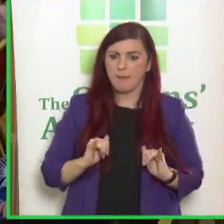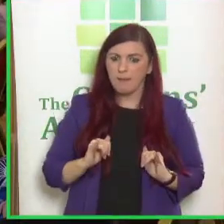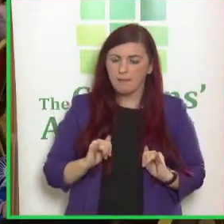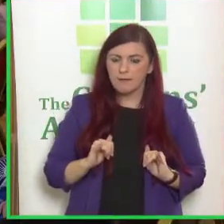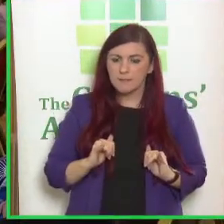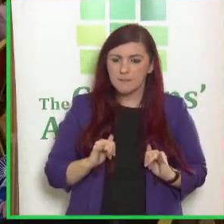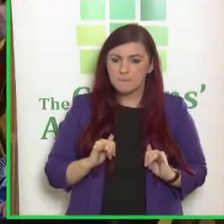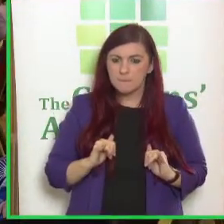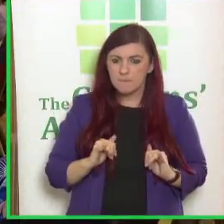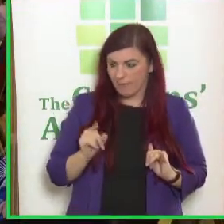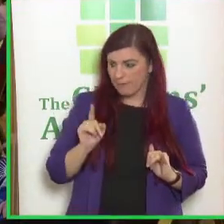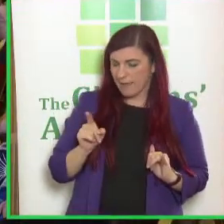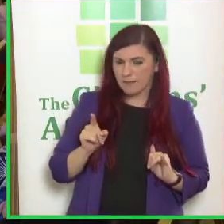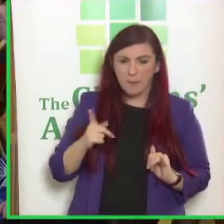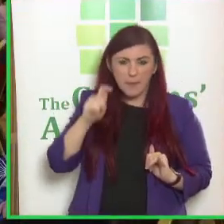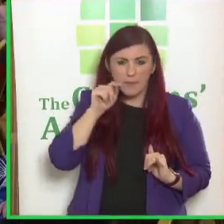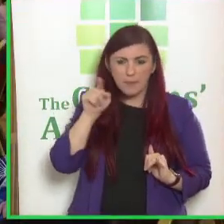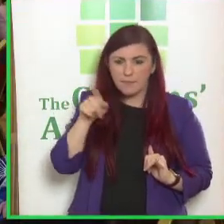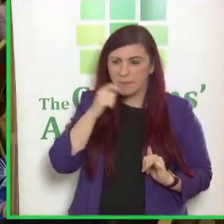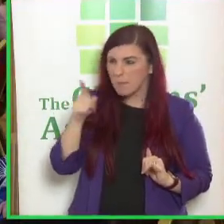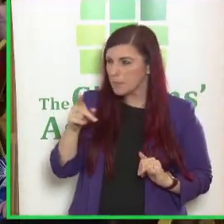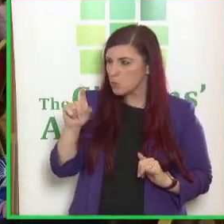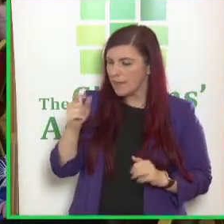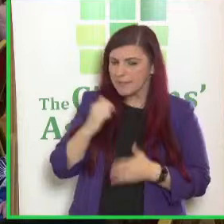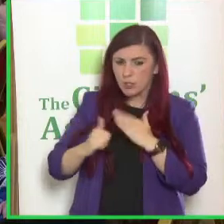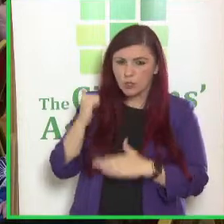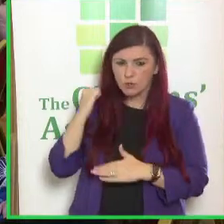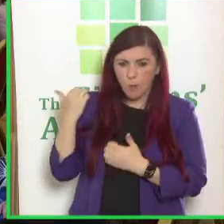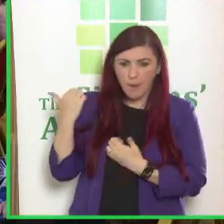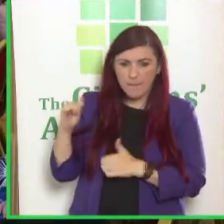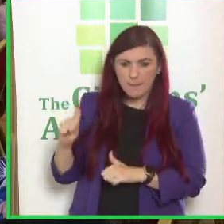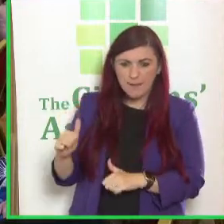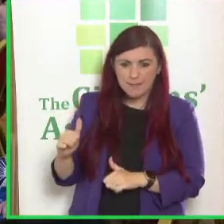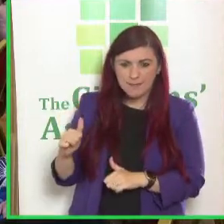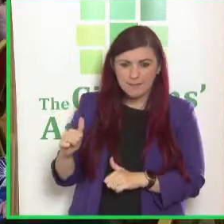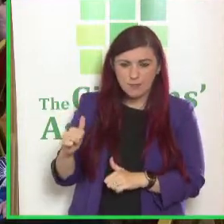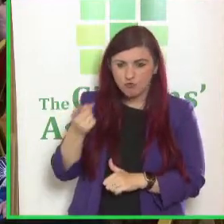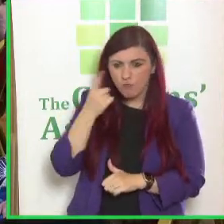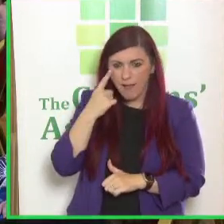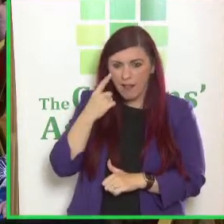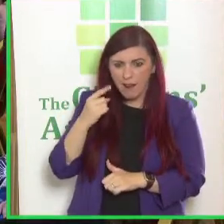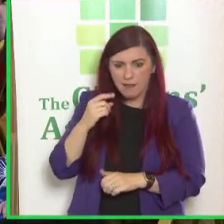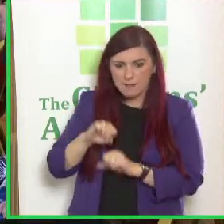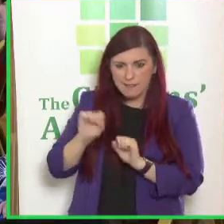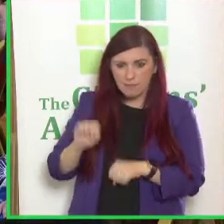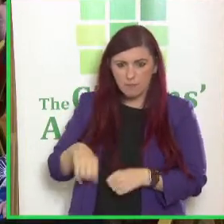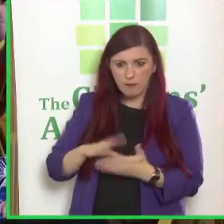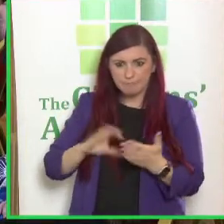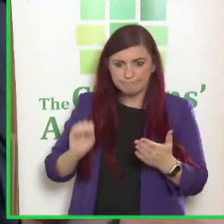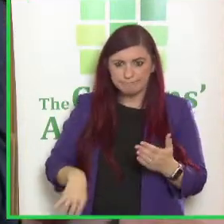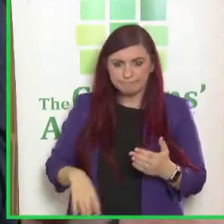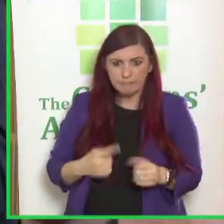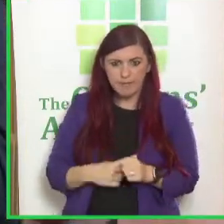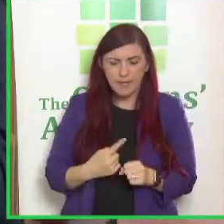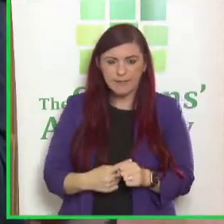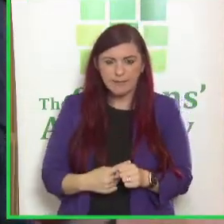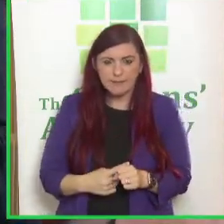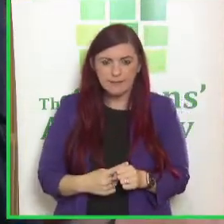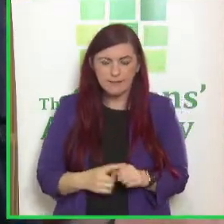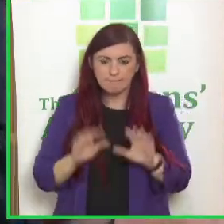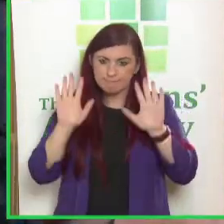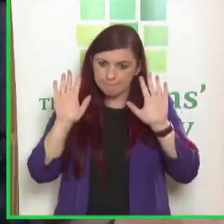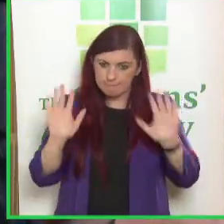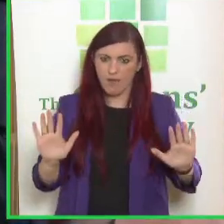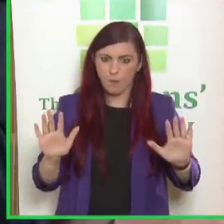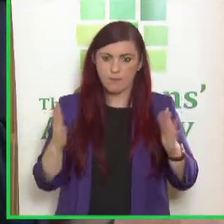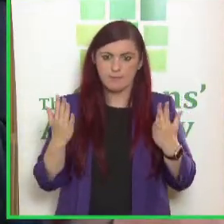thing that was implemented, 20 odd years ago and hasn't on a trial and still hasn't been sorted. It's time